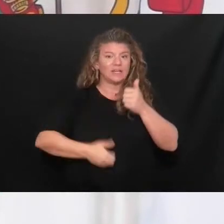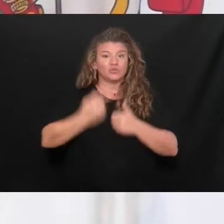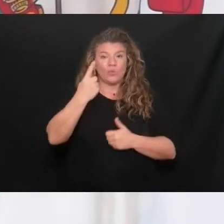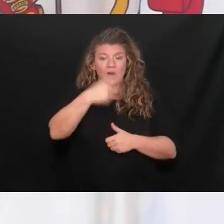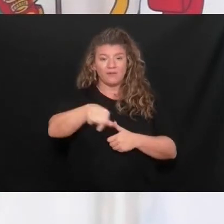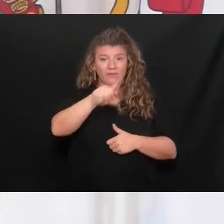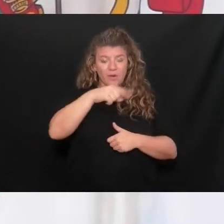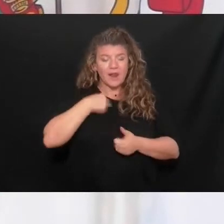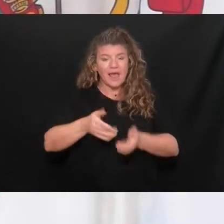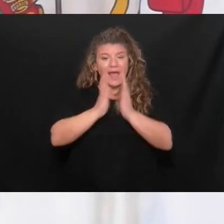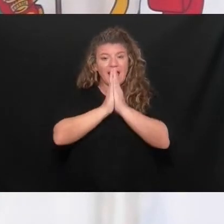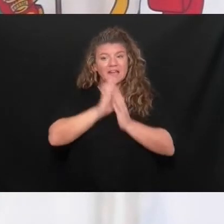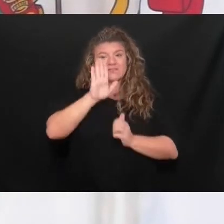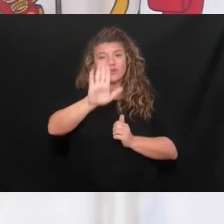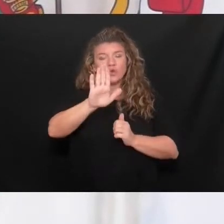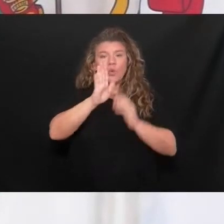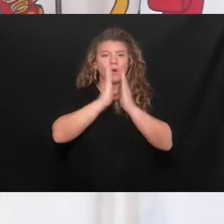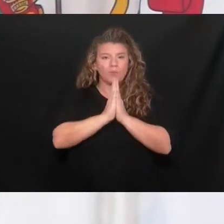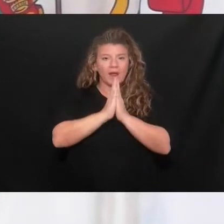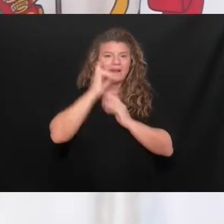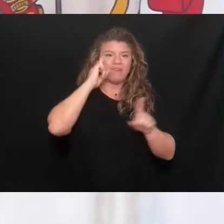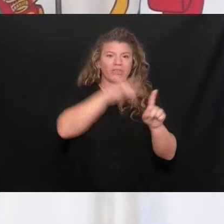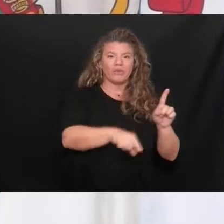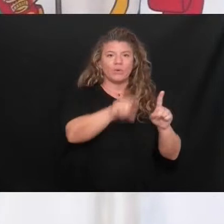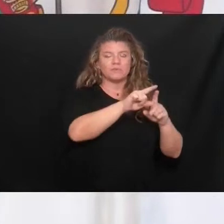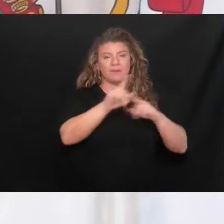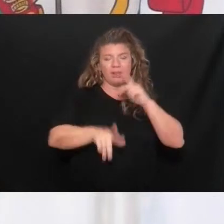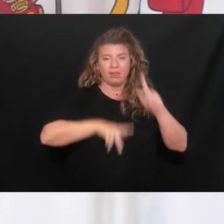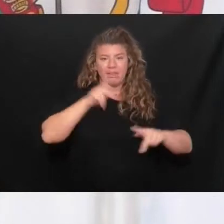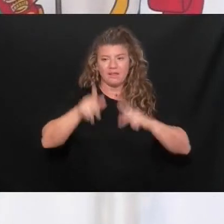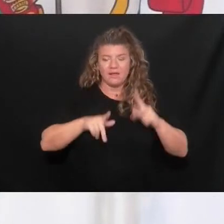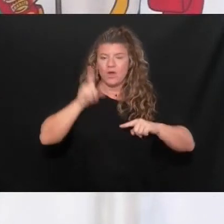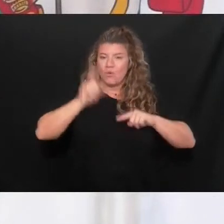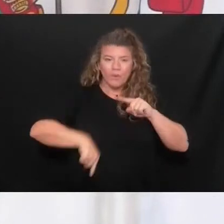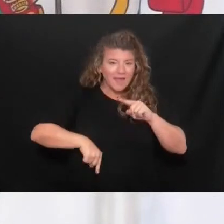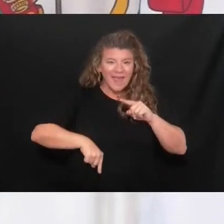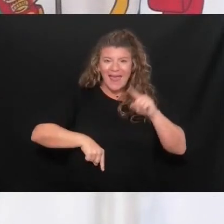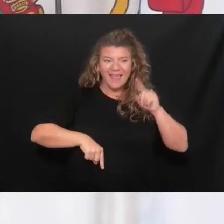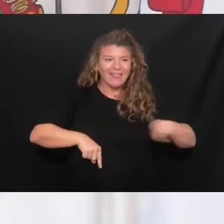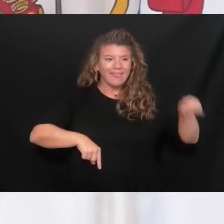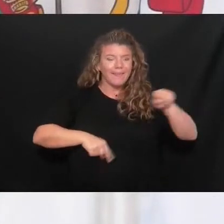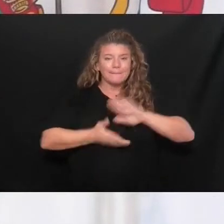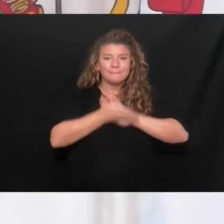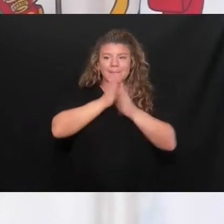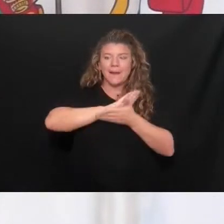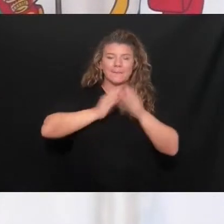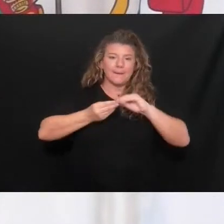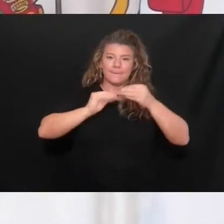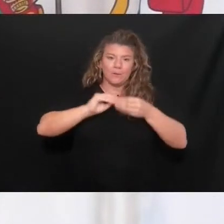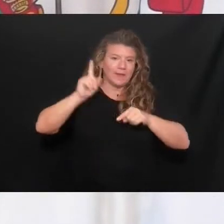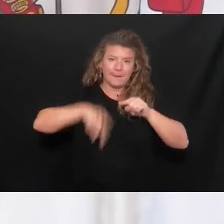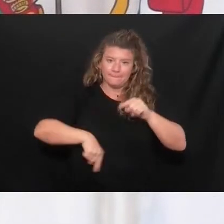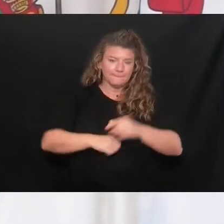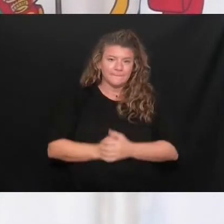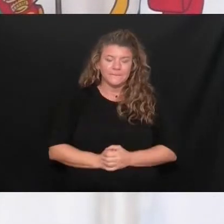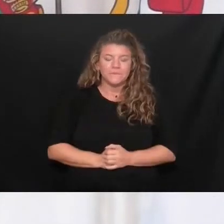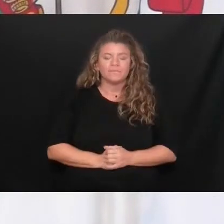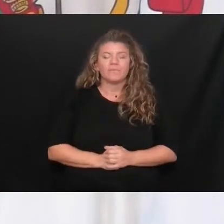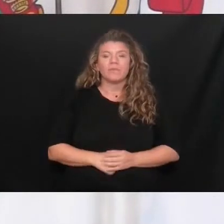and I ask for your prayers for these people. We cannot let these people just become a number.